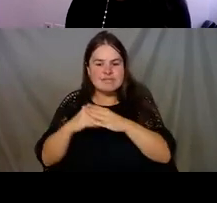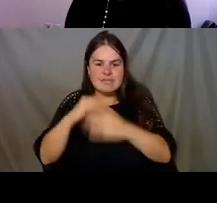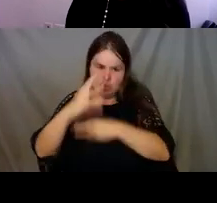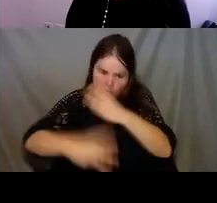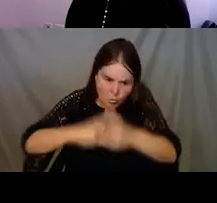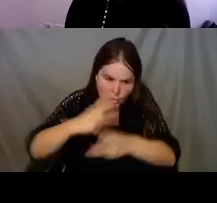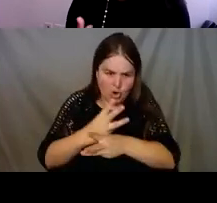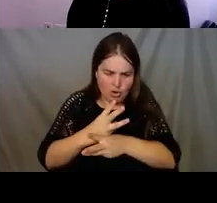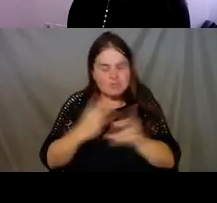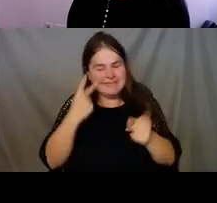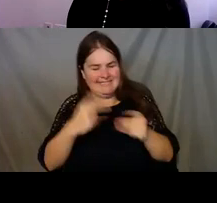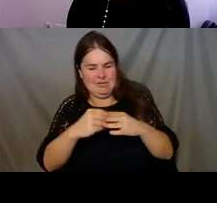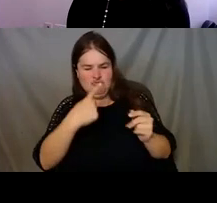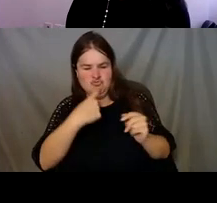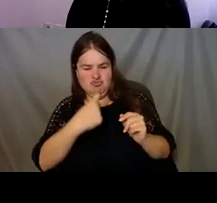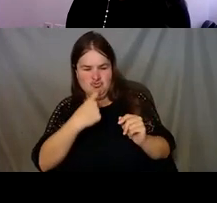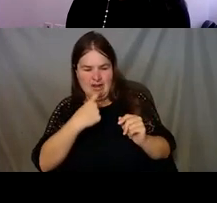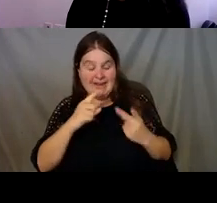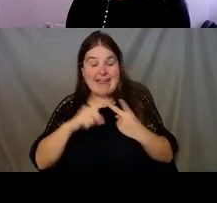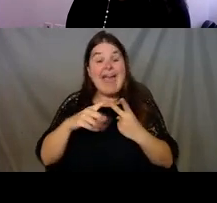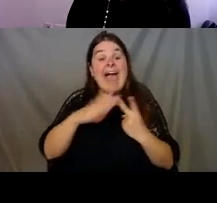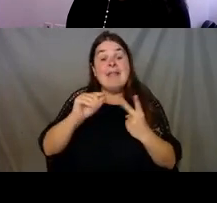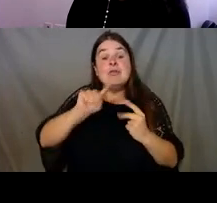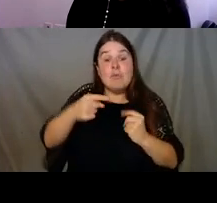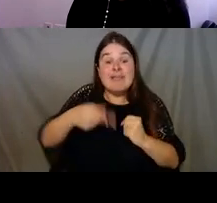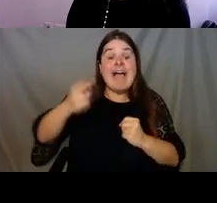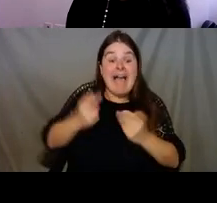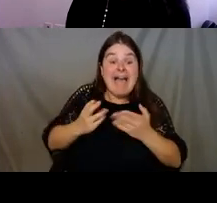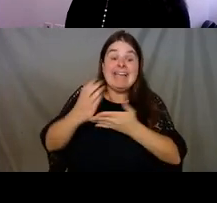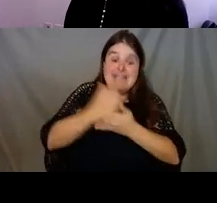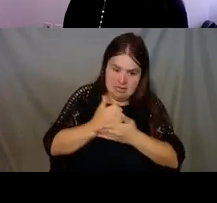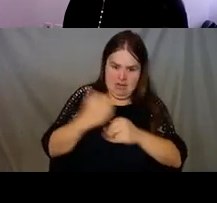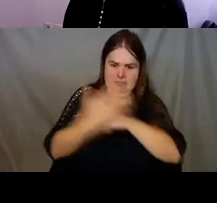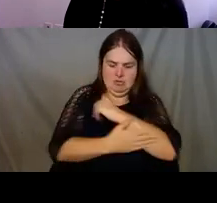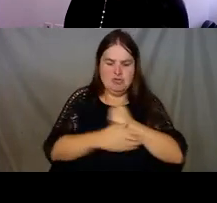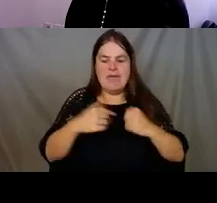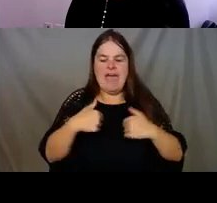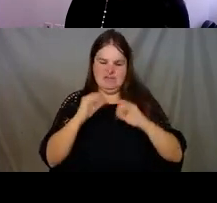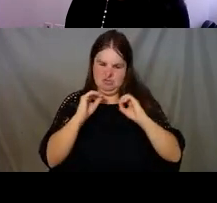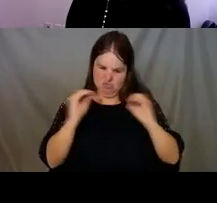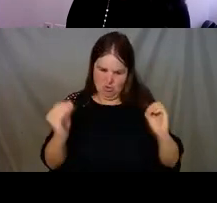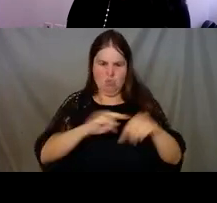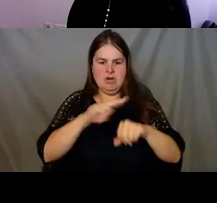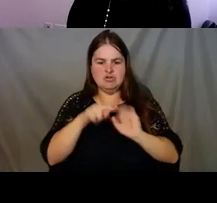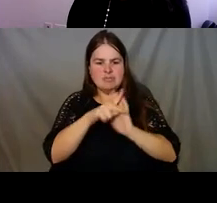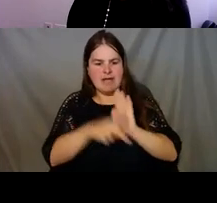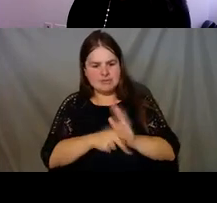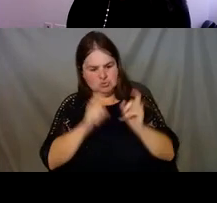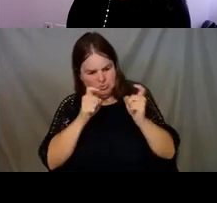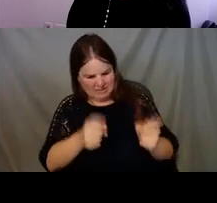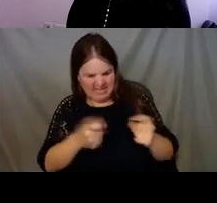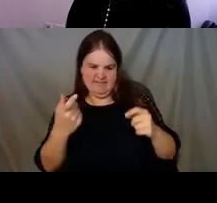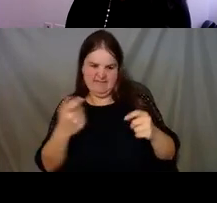red, as well as the only high-income country that does not have a national policy mandating paid leave to working women who give